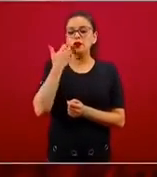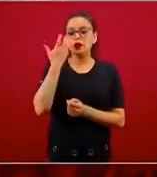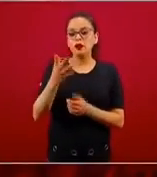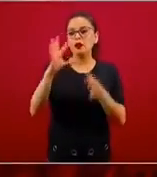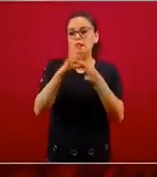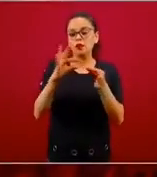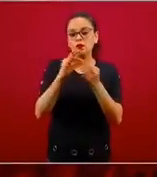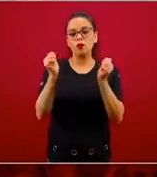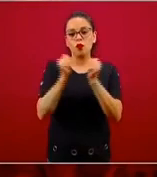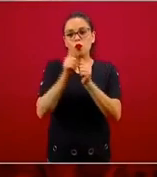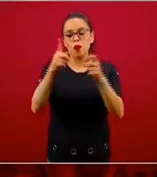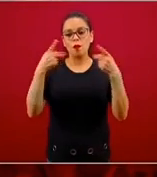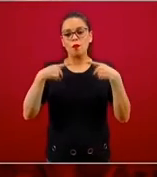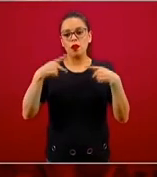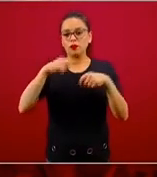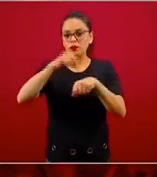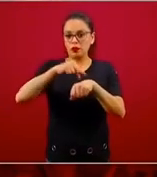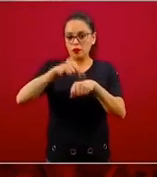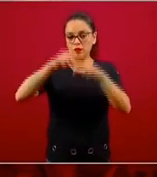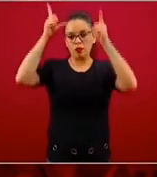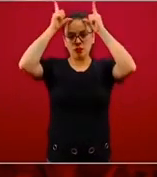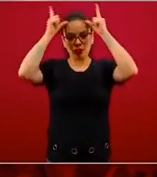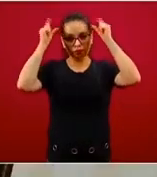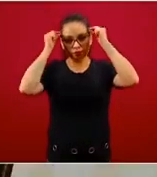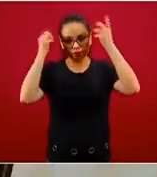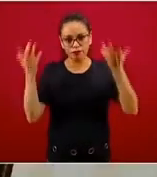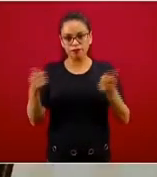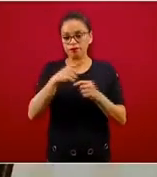y hearing que no se disability. puedan entender